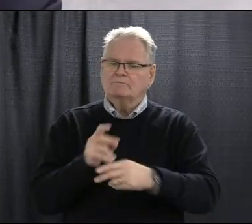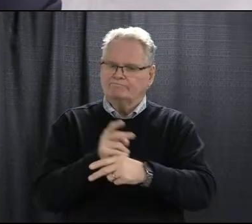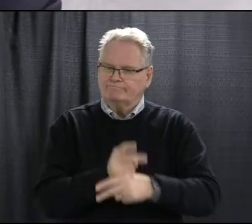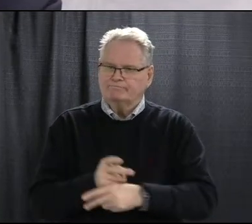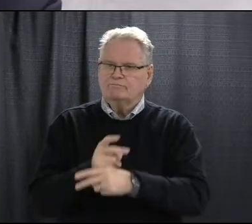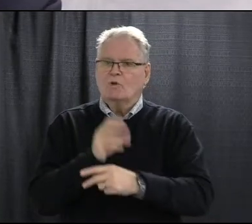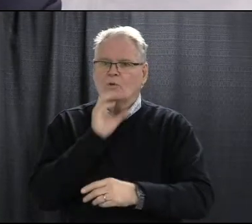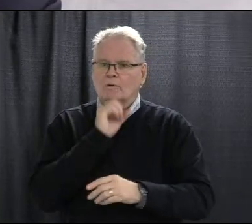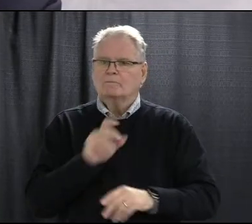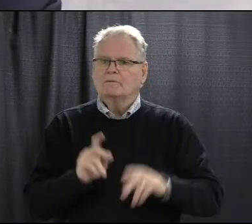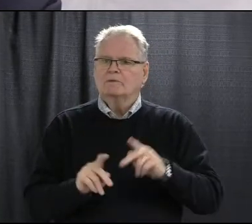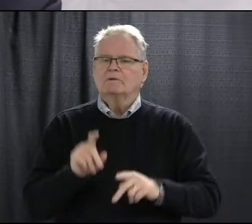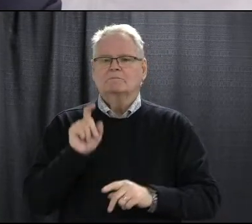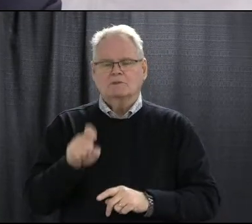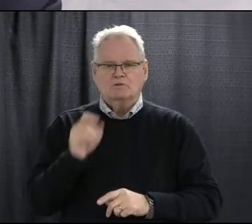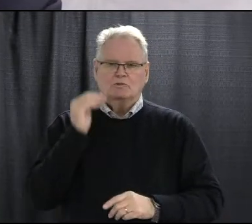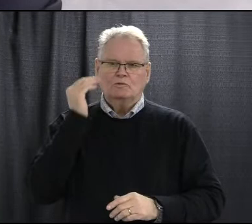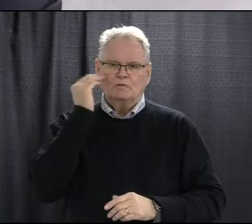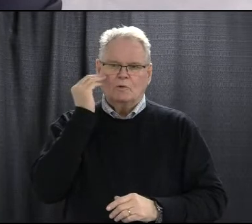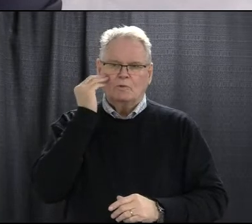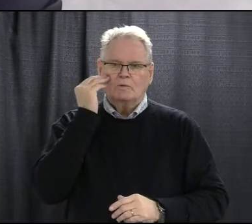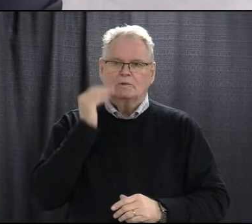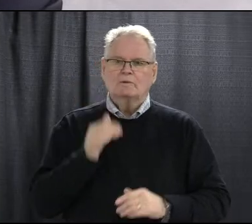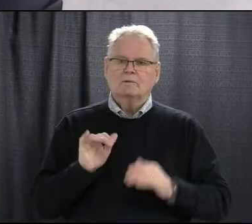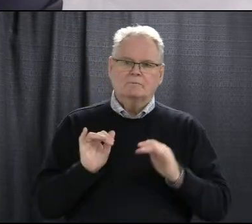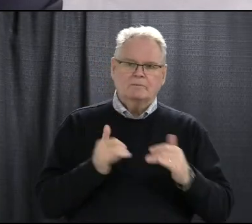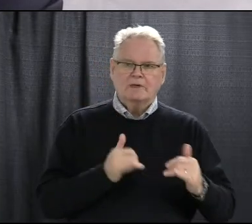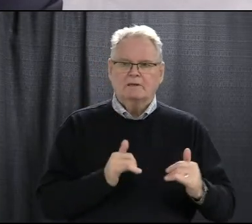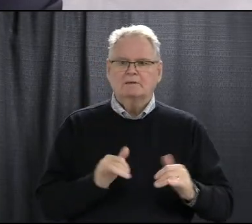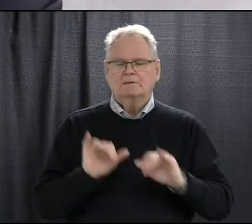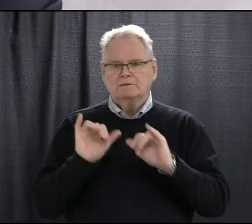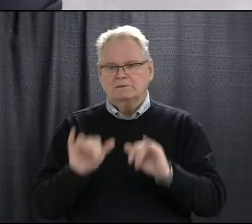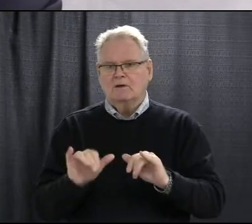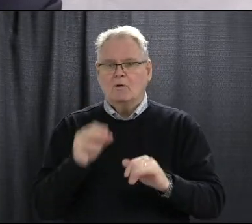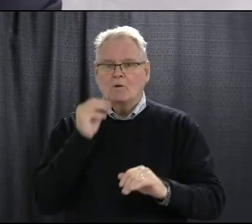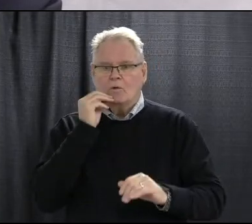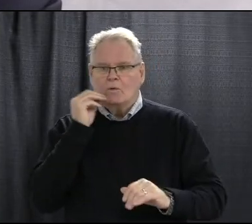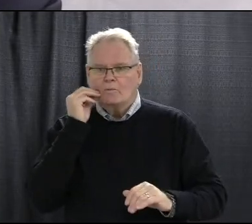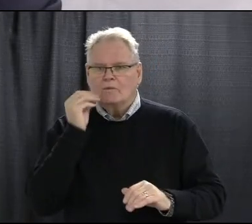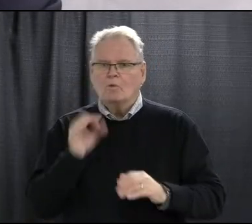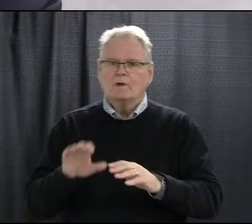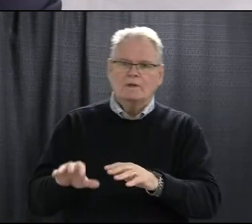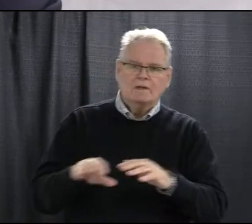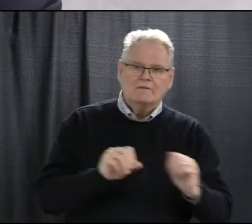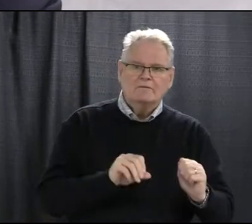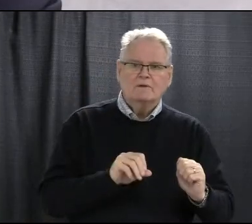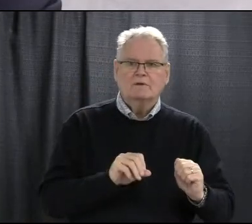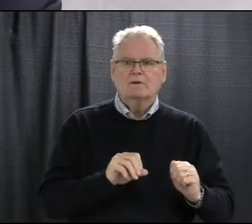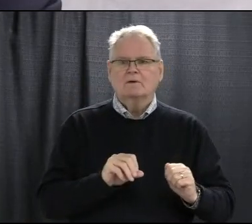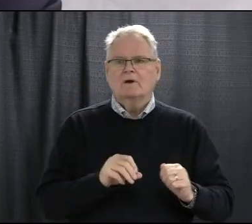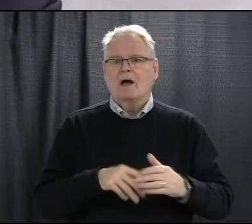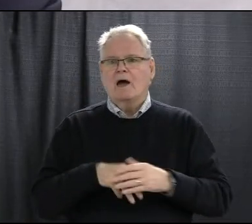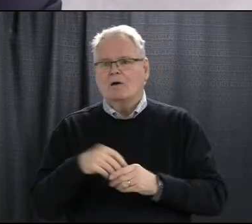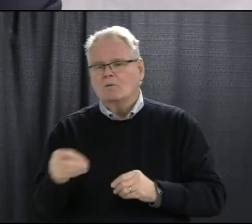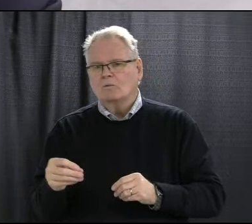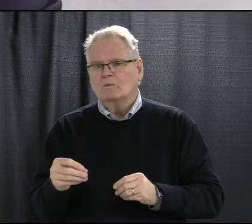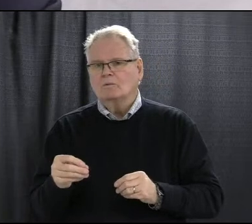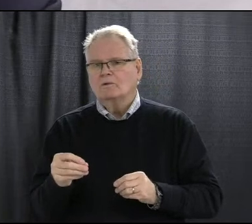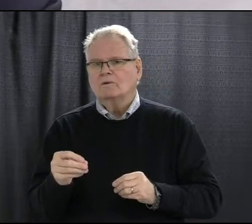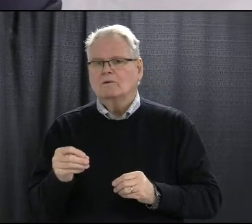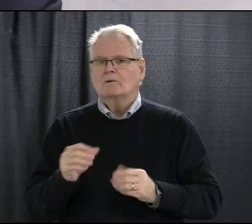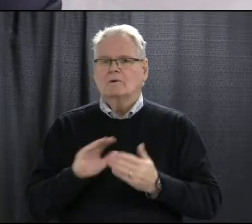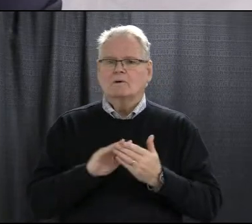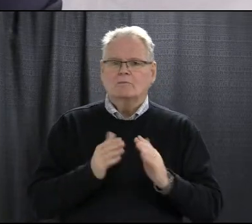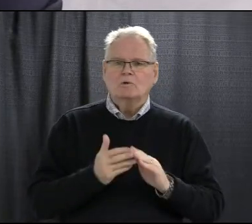consider ageing in place, prevention and management of frailty in the community, better use of long-term